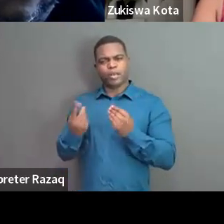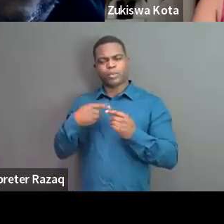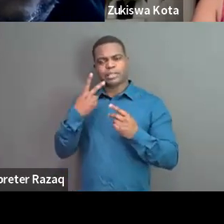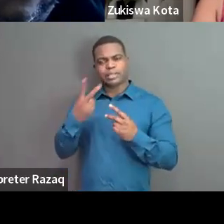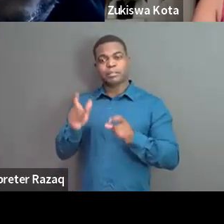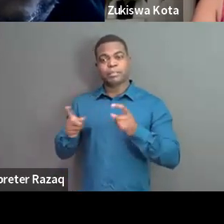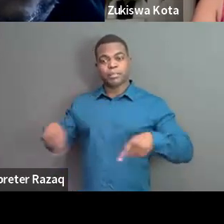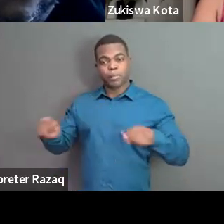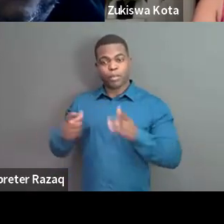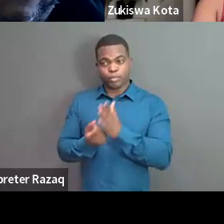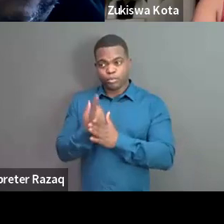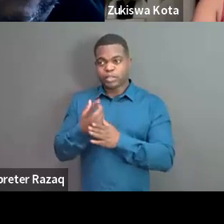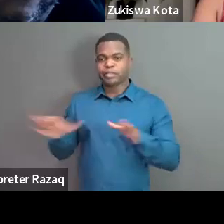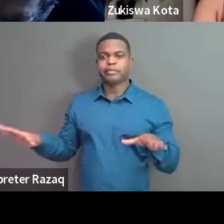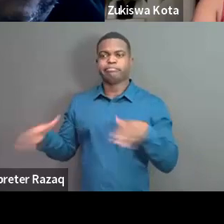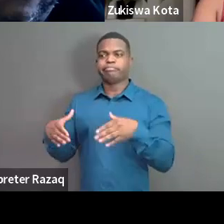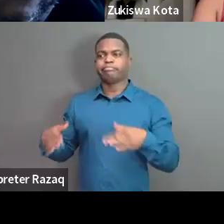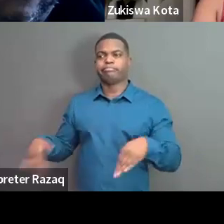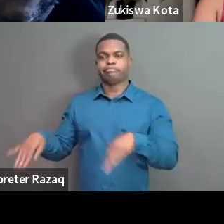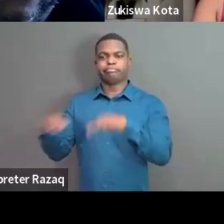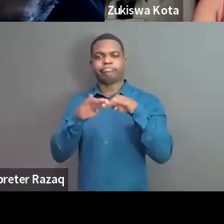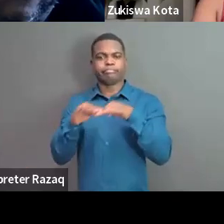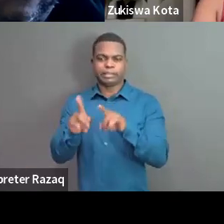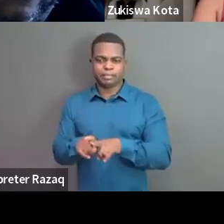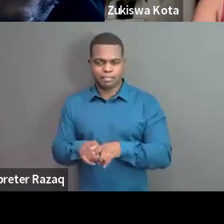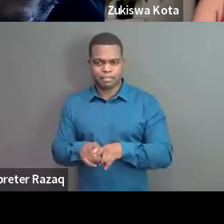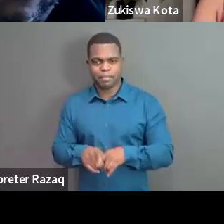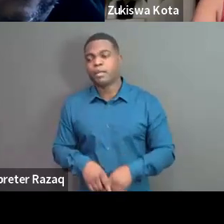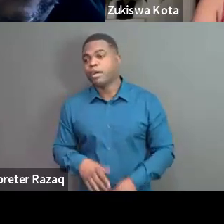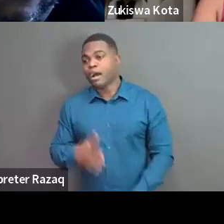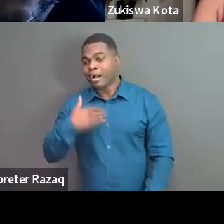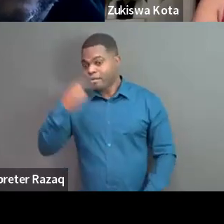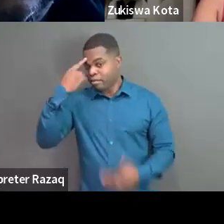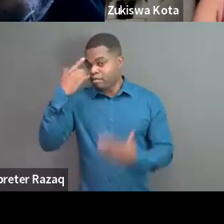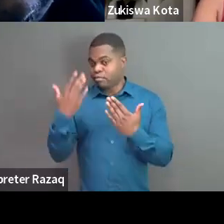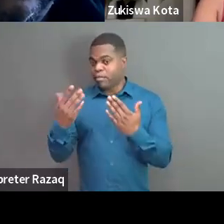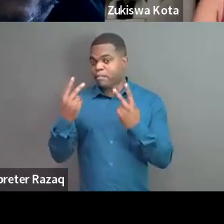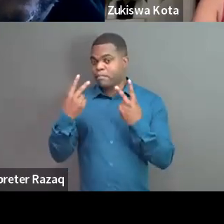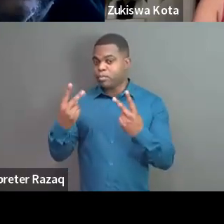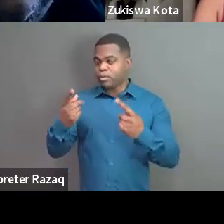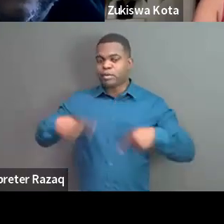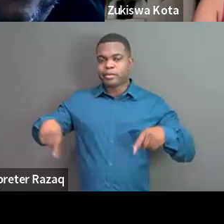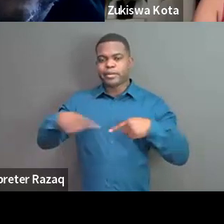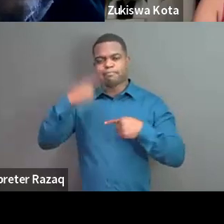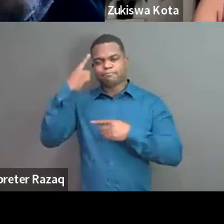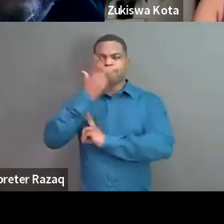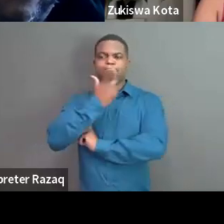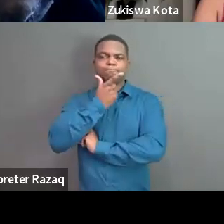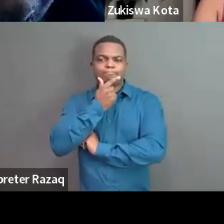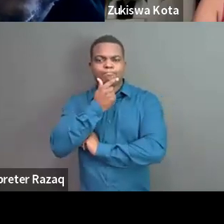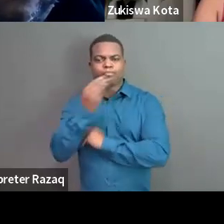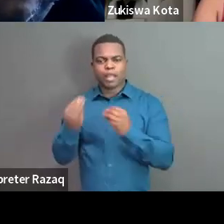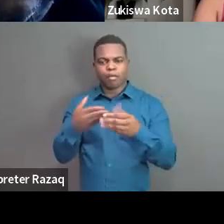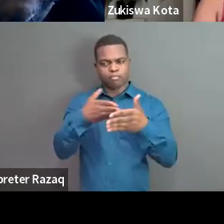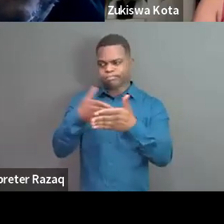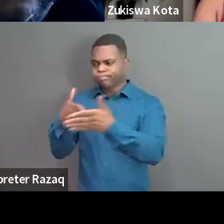the context, but also in understanding, the definition of what urban and rural is in regards to both the global south and